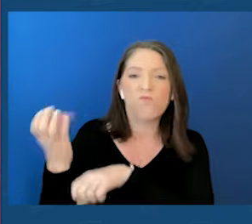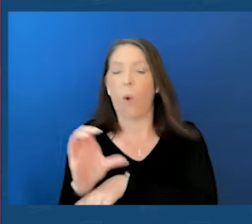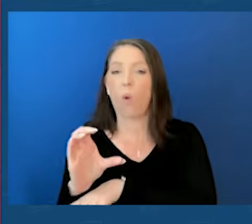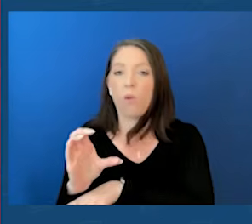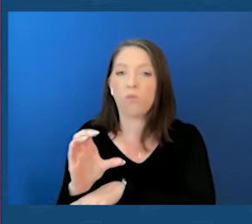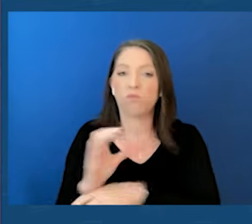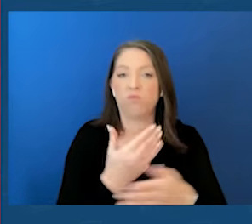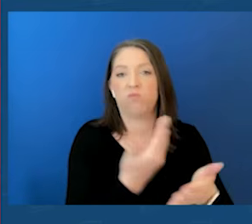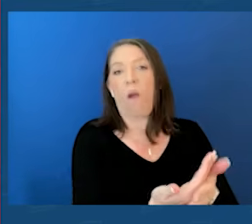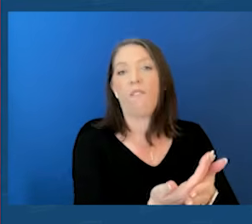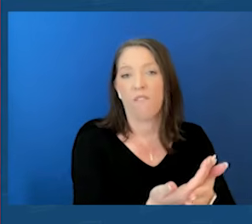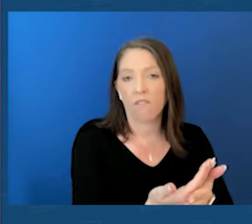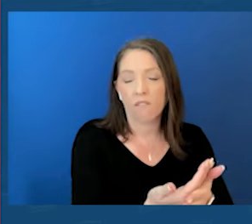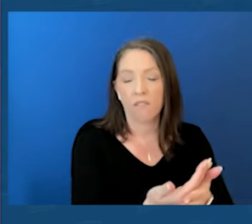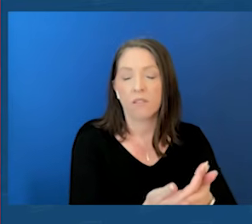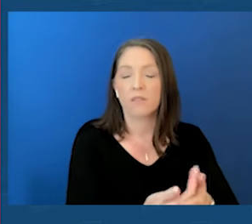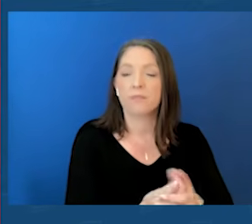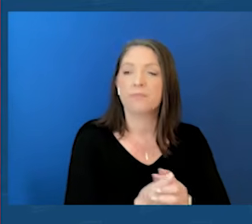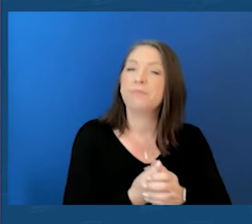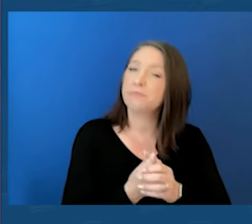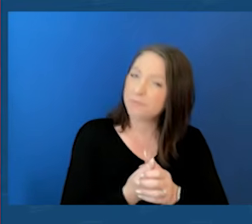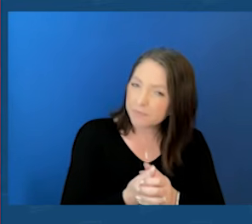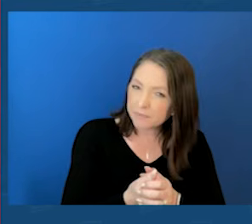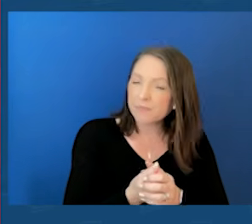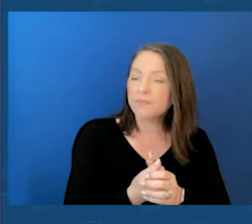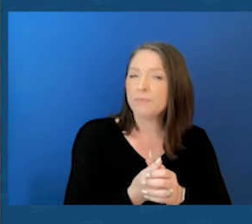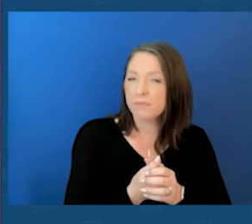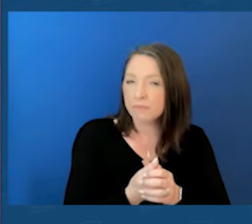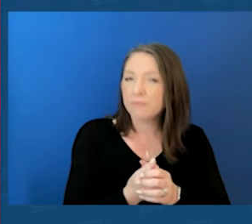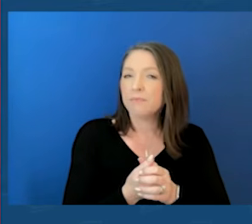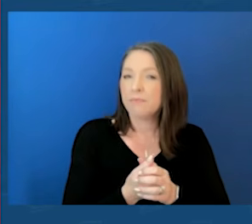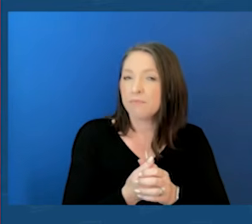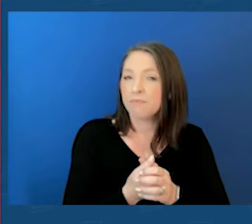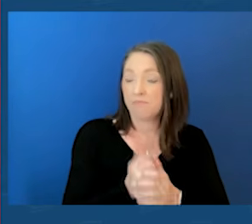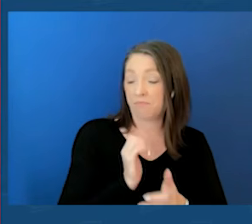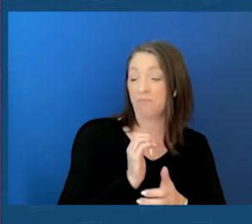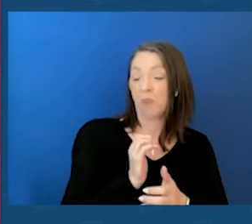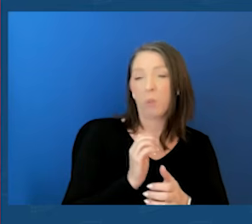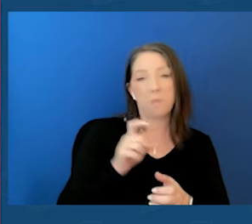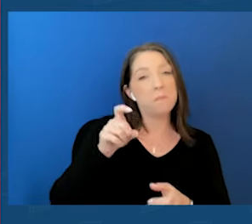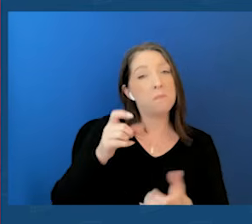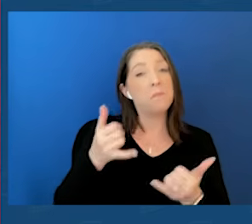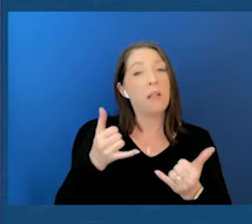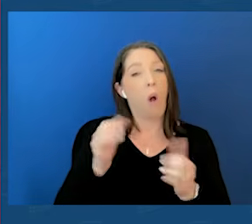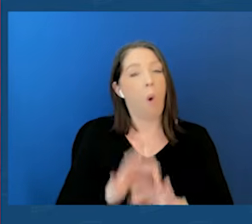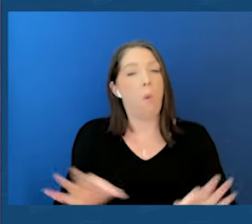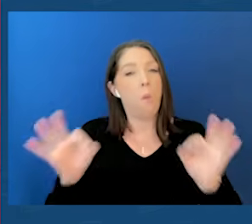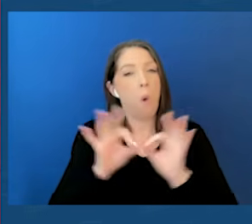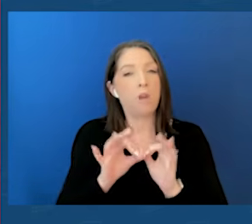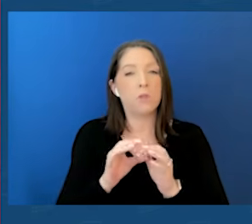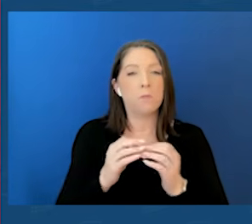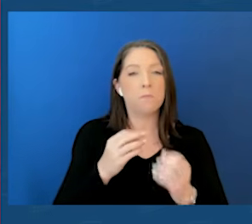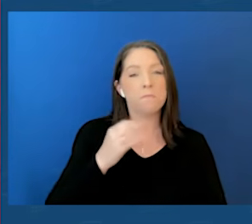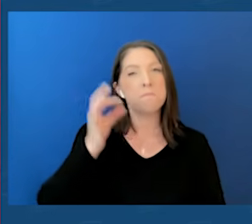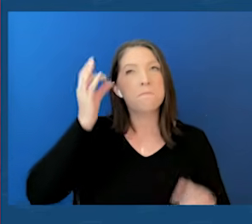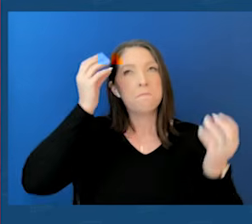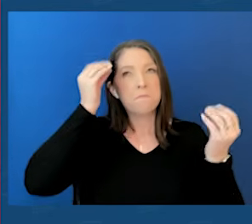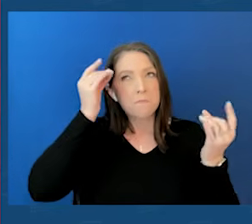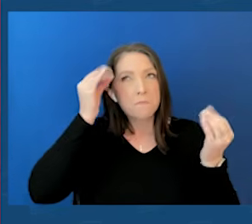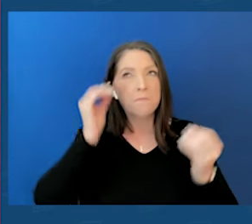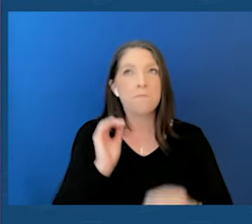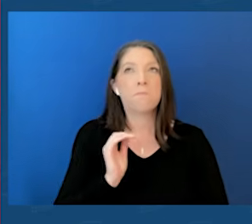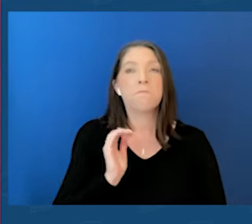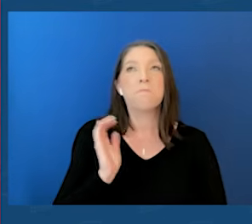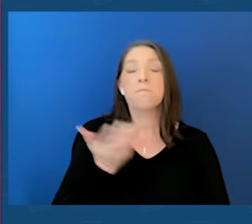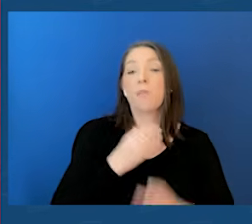ask, do those of us whose family came here to pursue a dream not have a